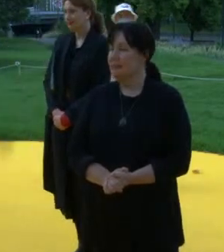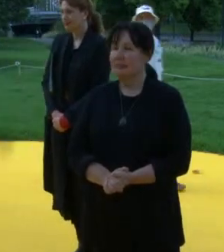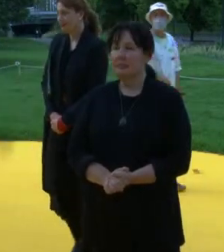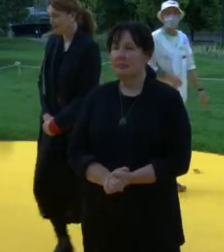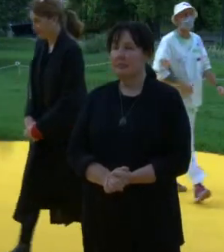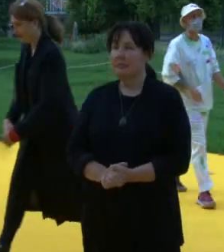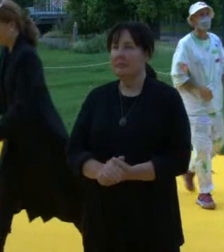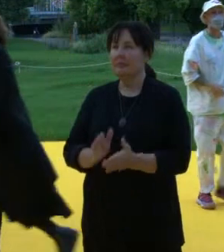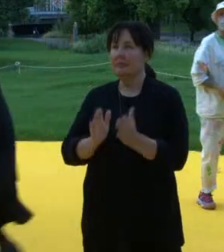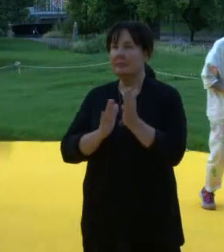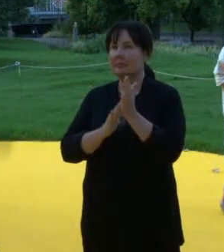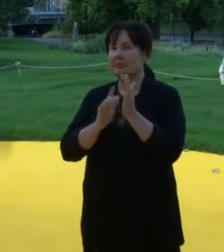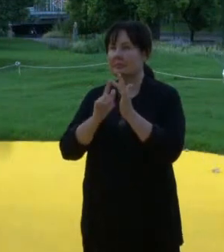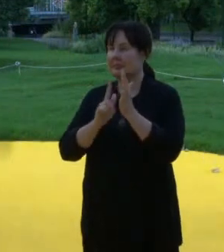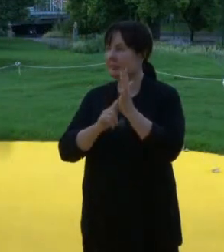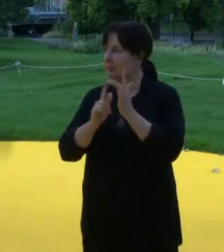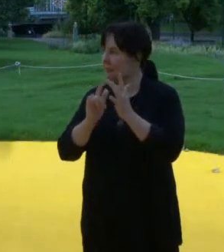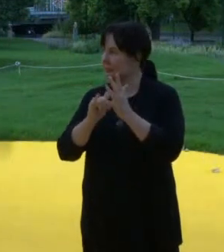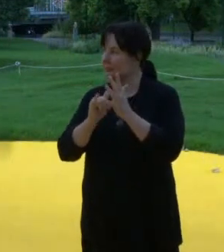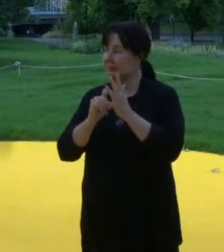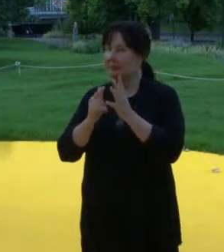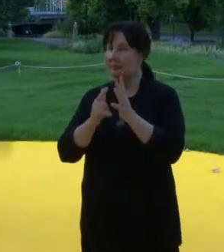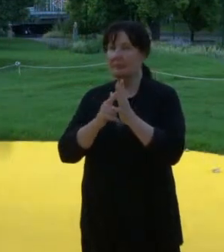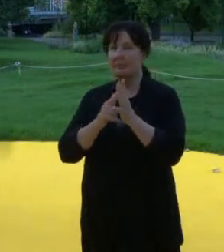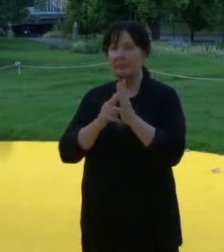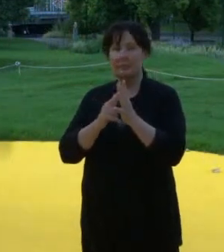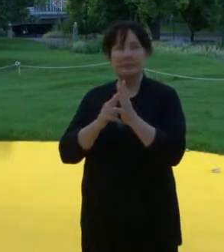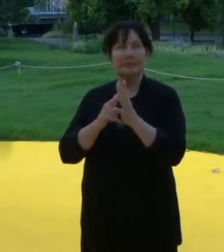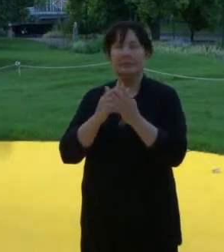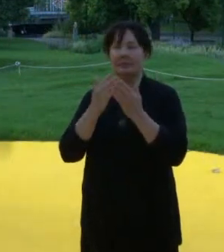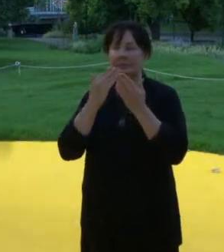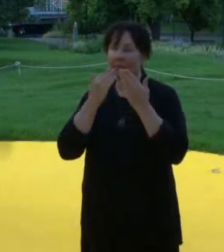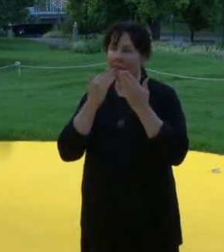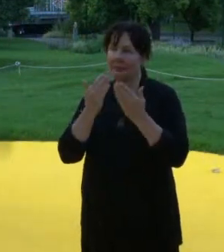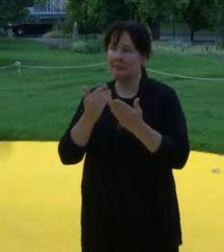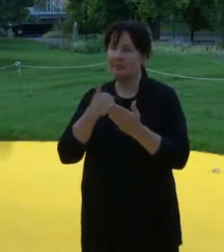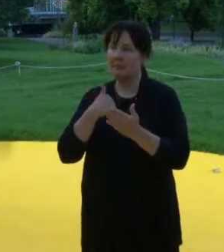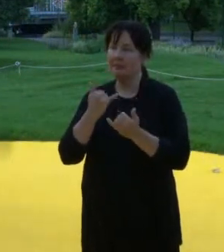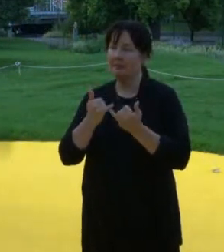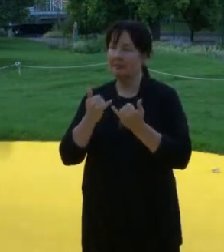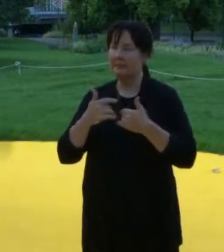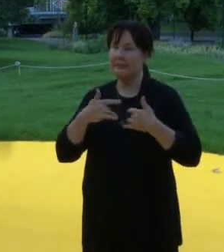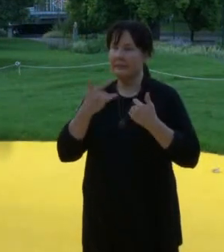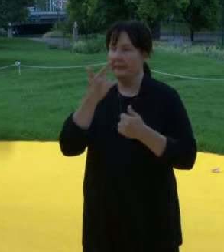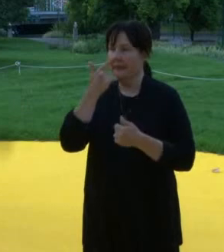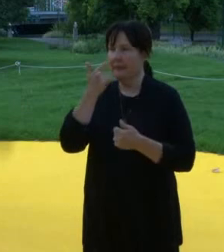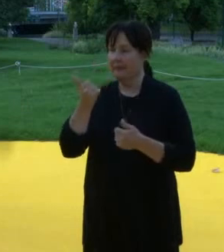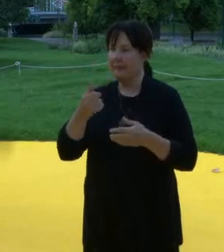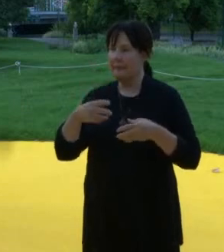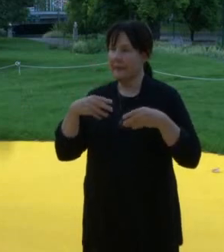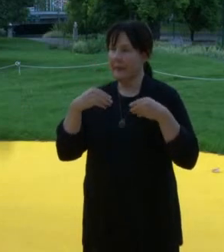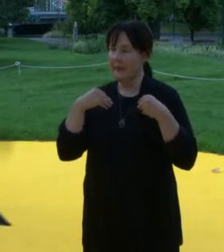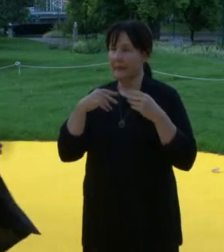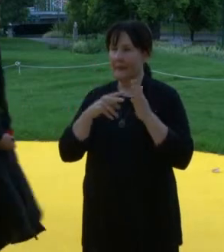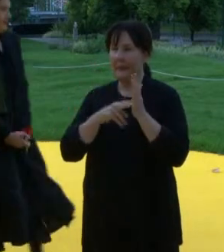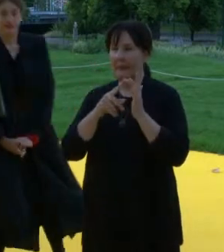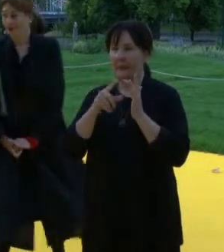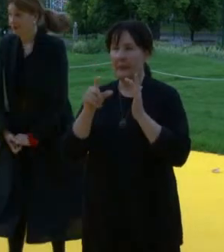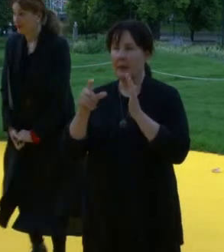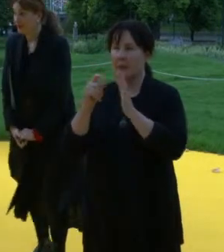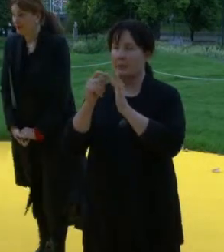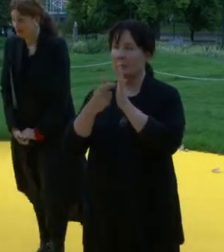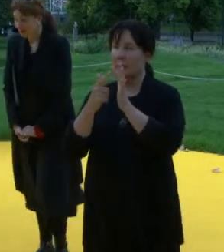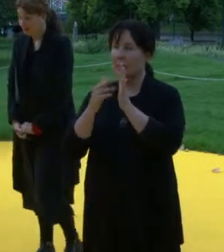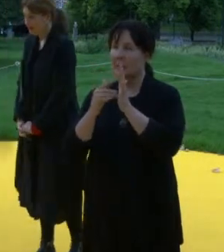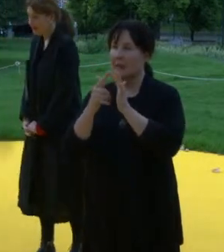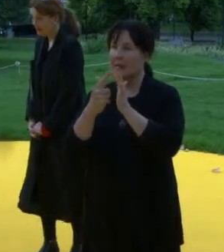Minister, Ms Andrews, thank you. I'm incredibly honoured to accept the Victorian Premier's Literary Award